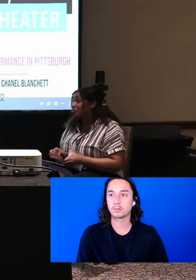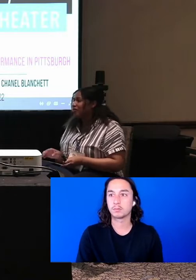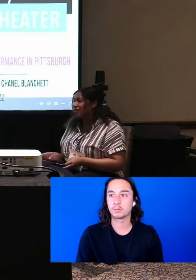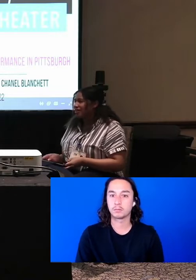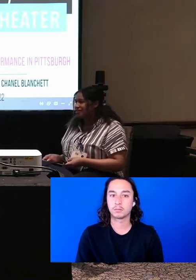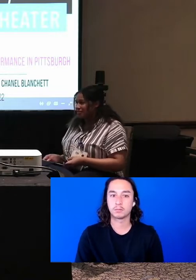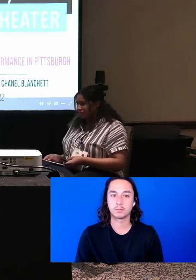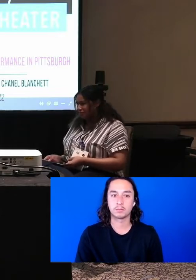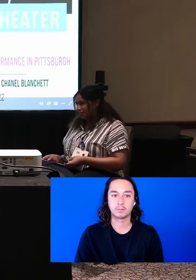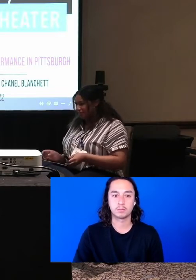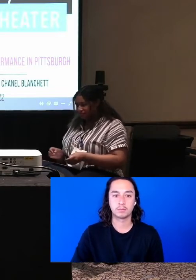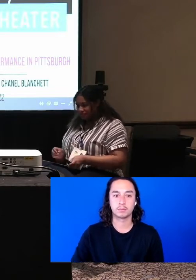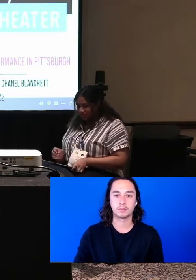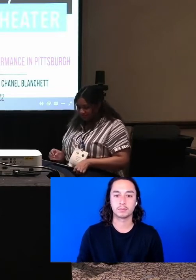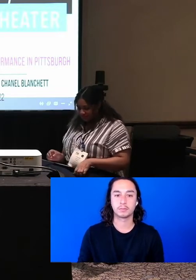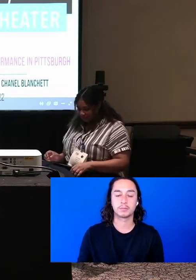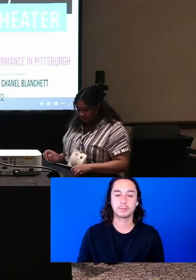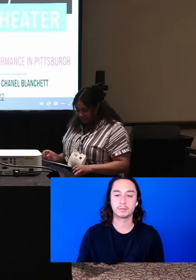Sure, that'd be great.